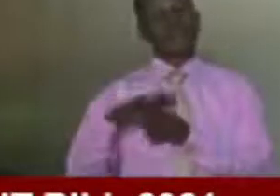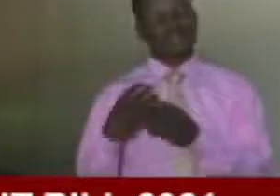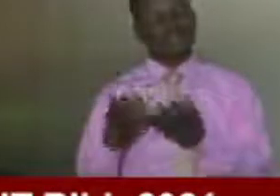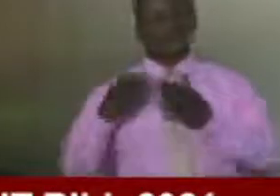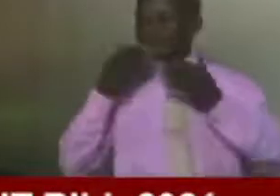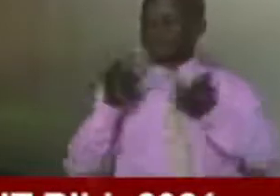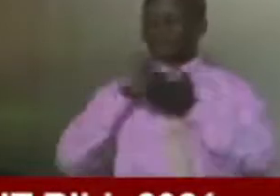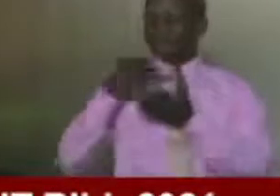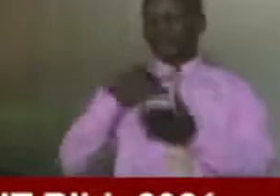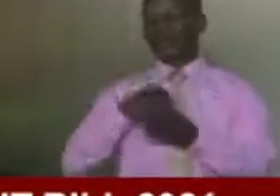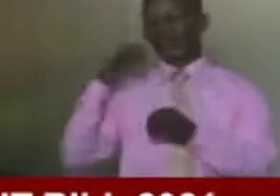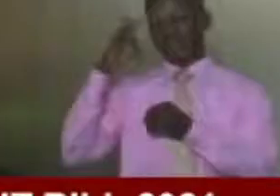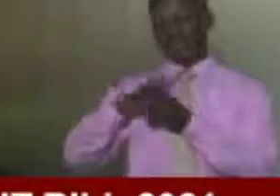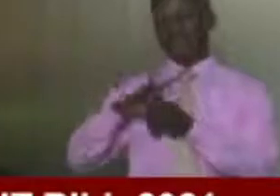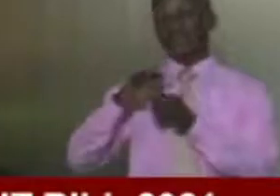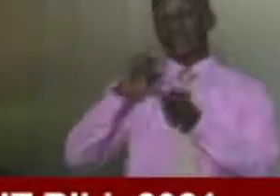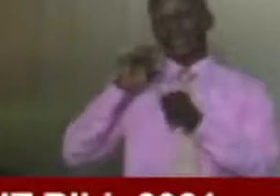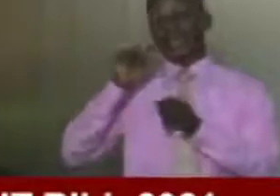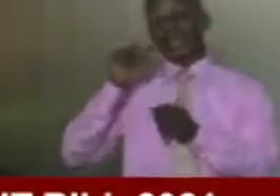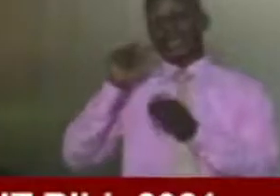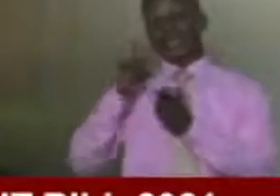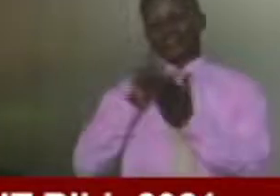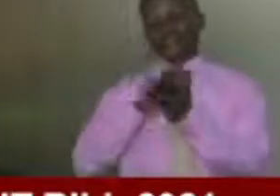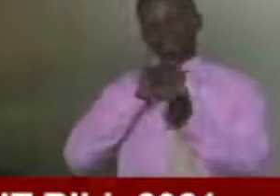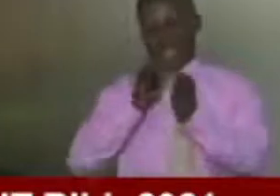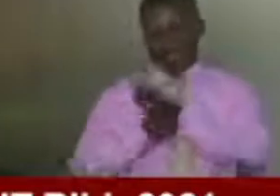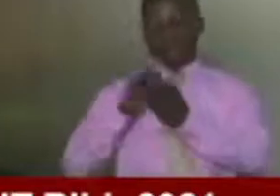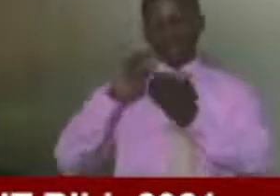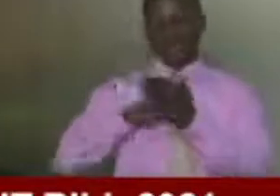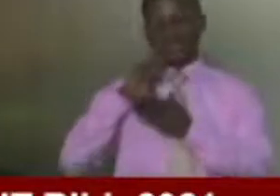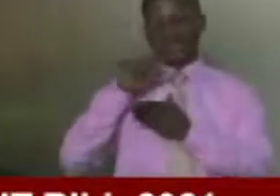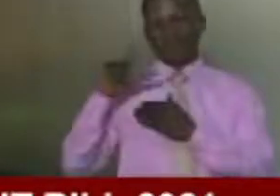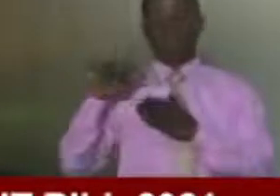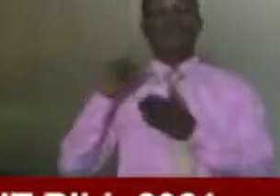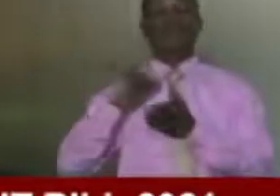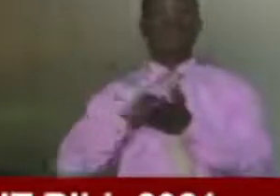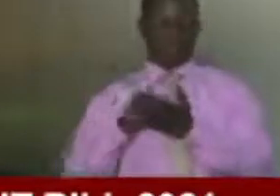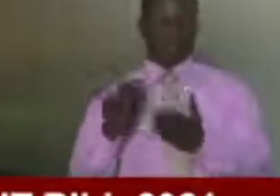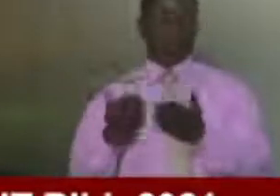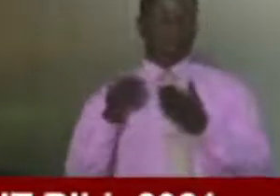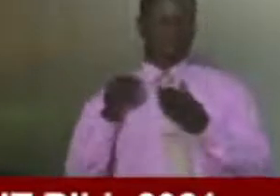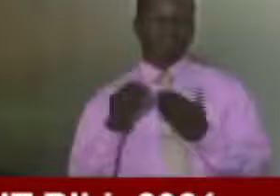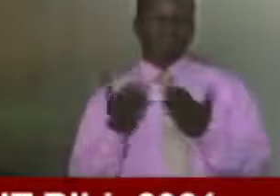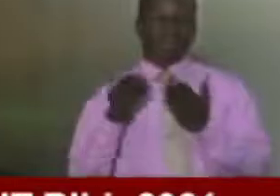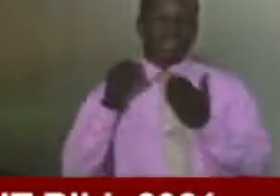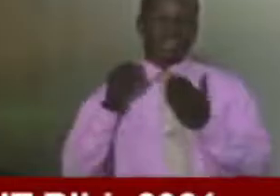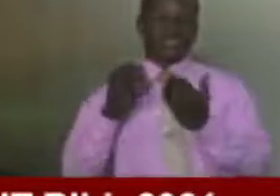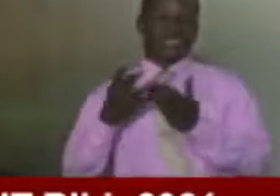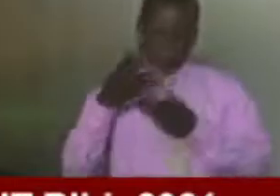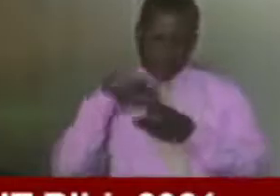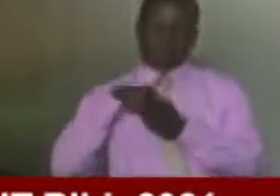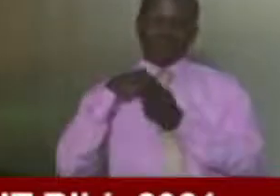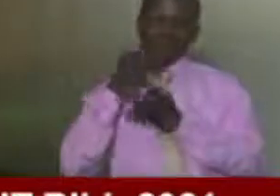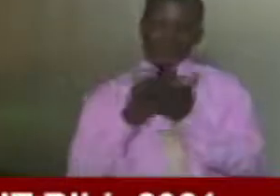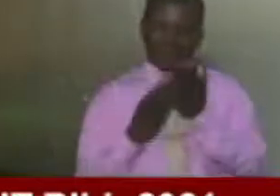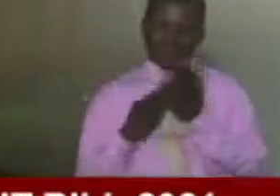an Electoral Act Amendment bill that in a substantial sense captures the aspirations of the